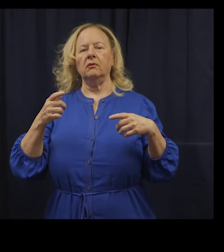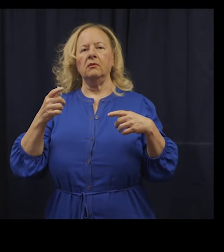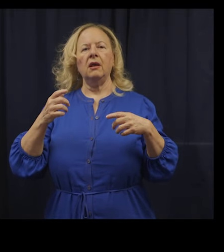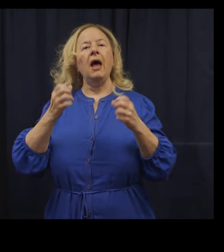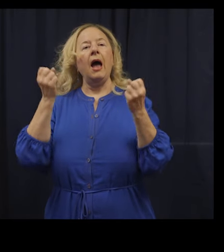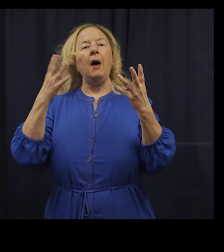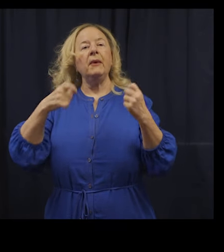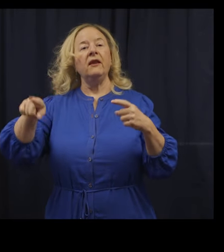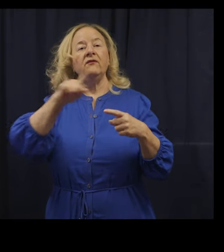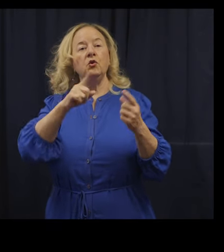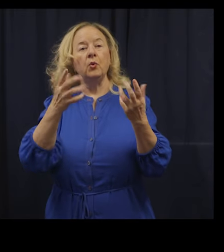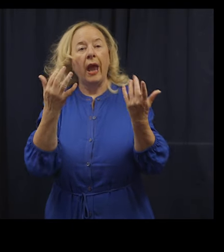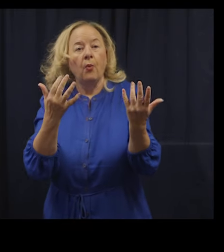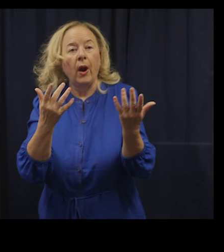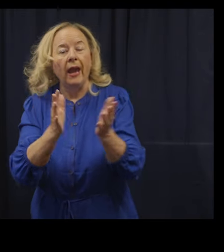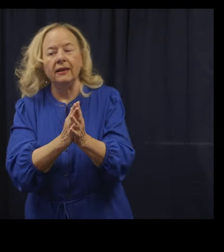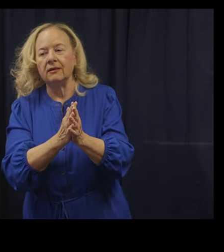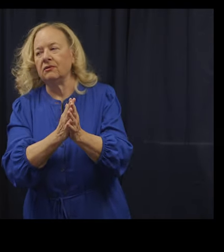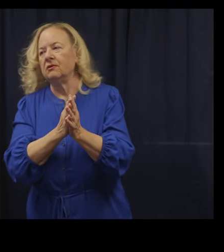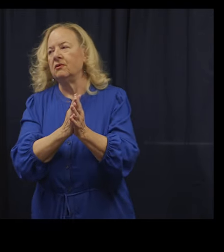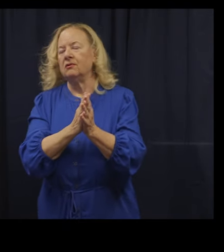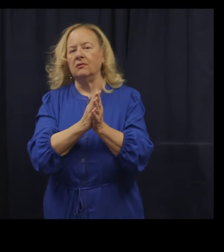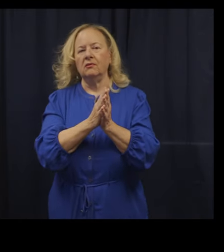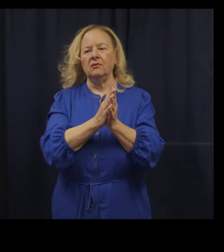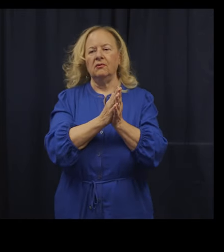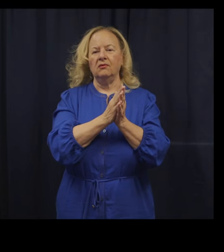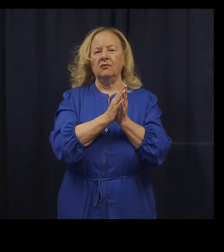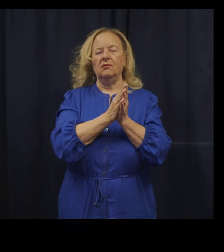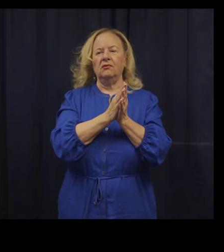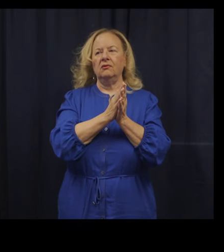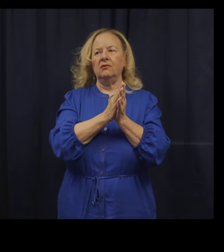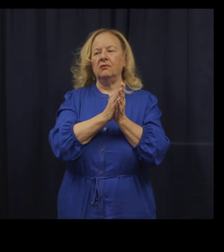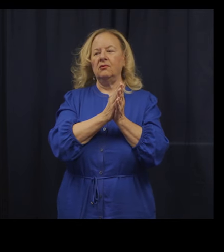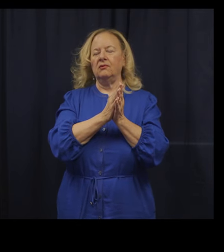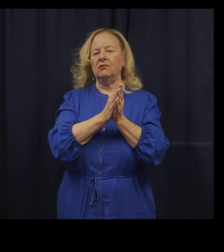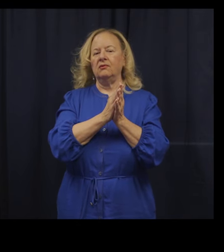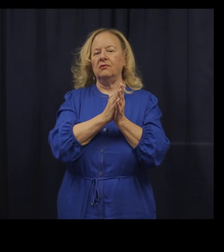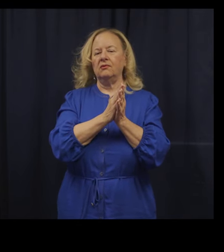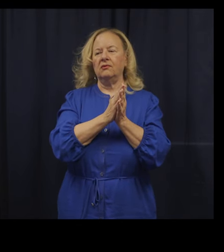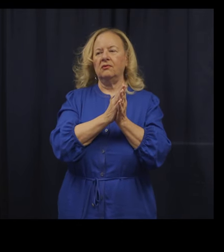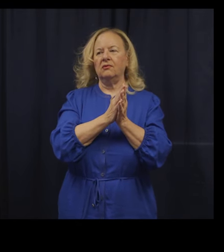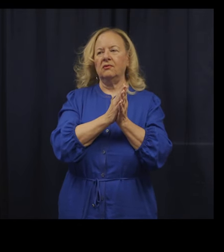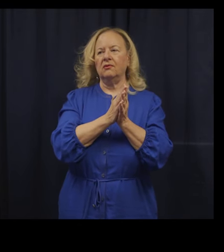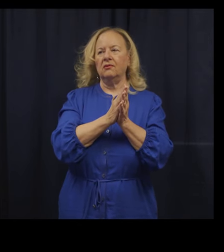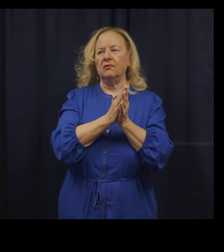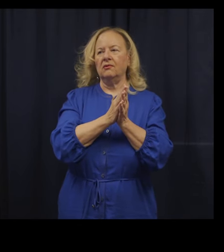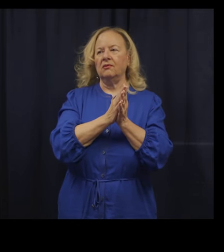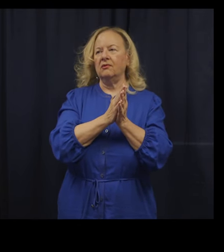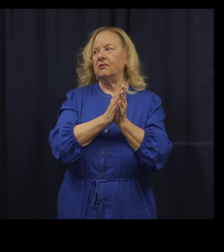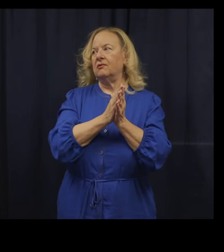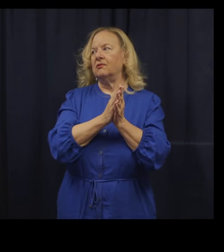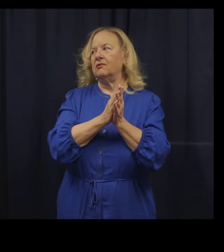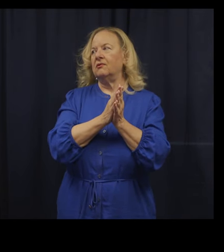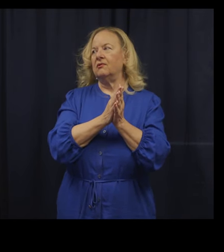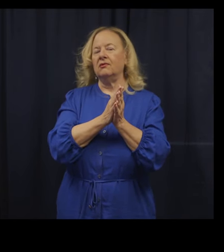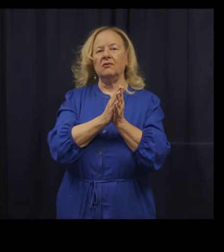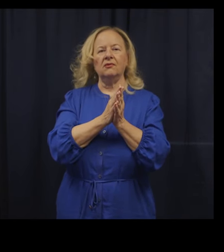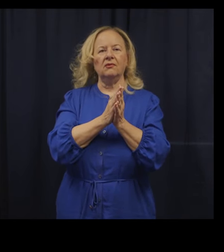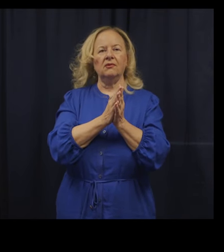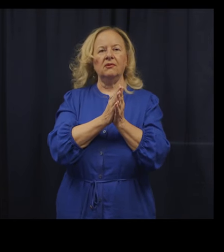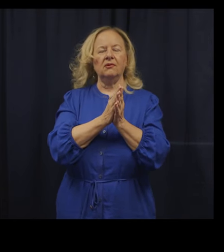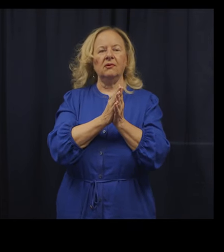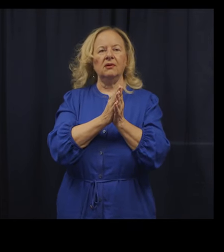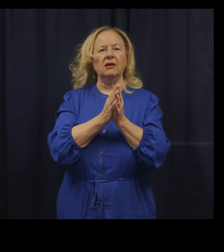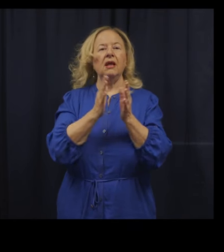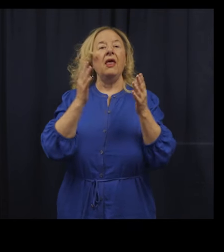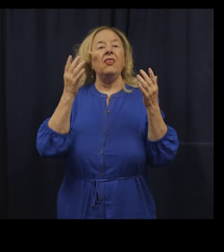many of you can hardly wait? Woo! Well, I'll tell you what. Now, it's always darkest before dawn. And